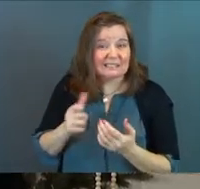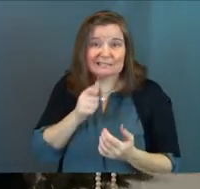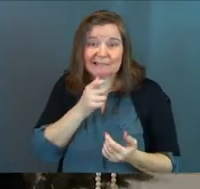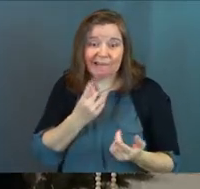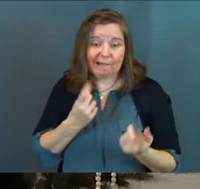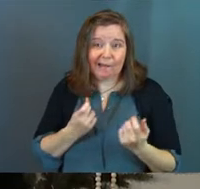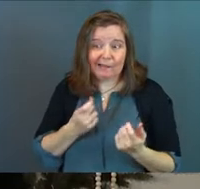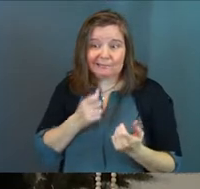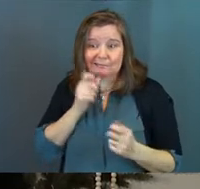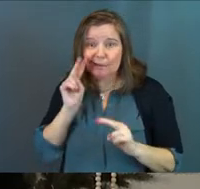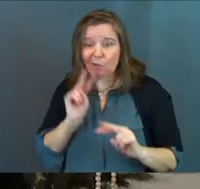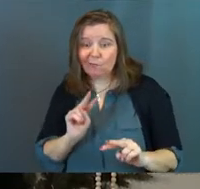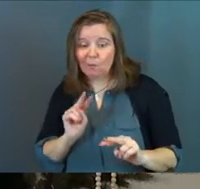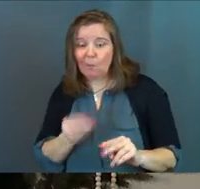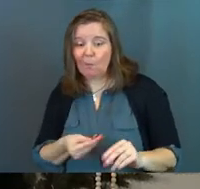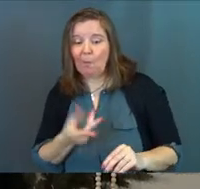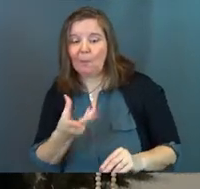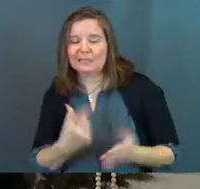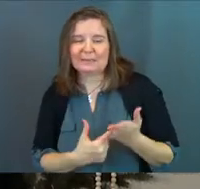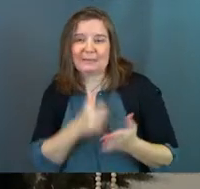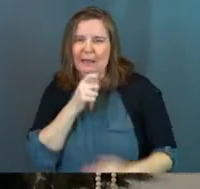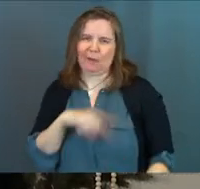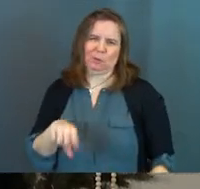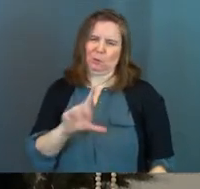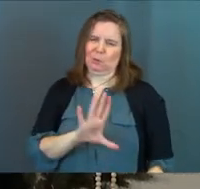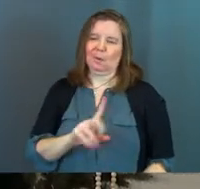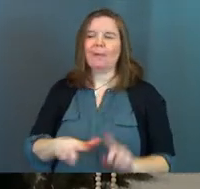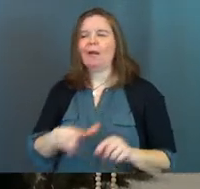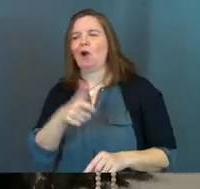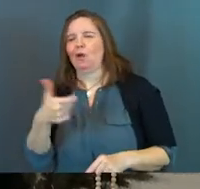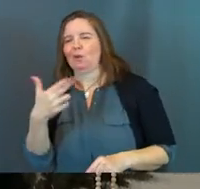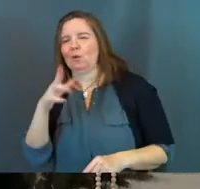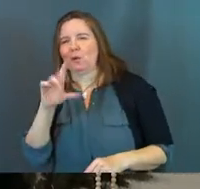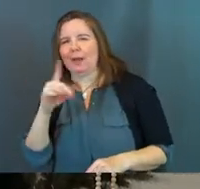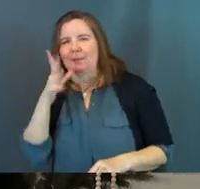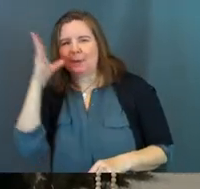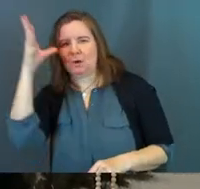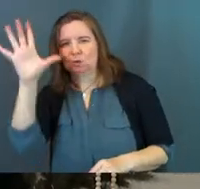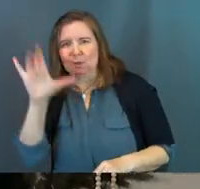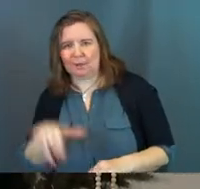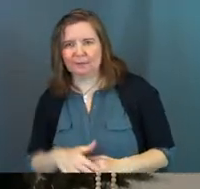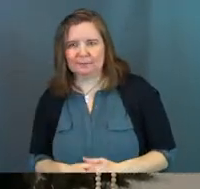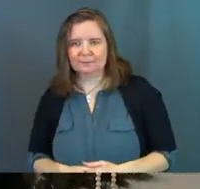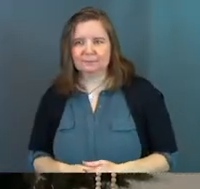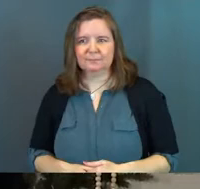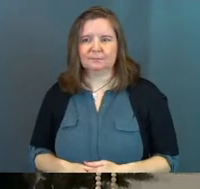unasked, unlooked for. Sometimes, not you guys, but other grandparents, they do that.